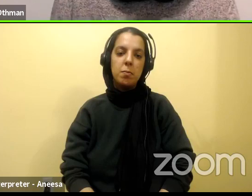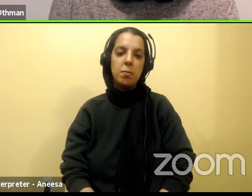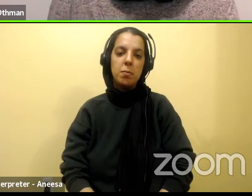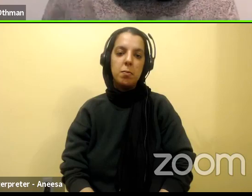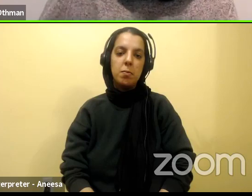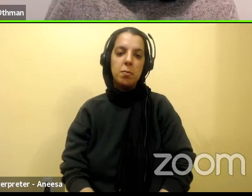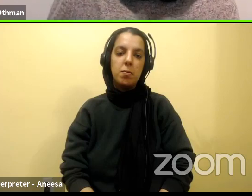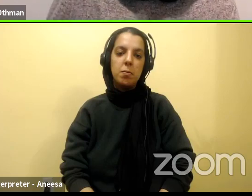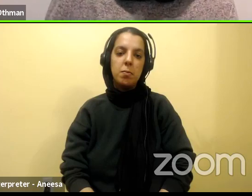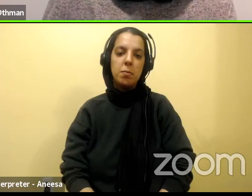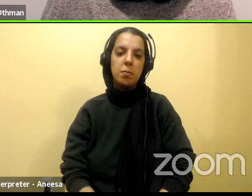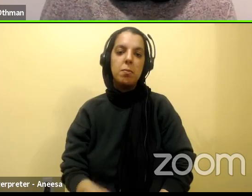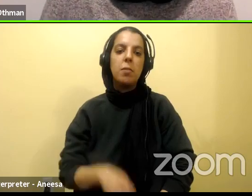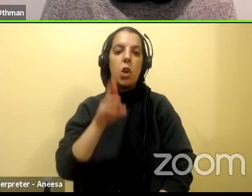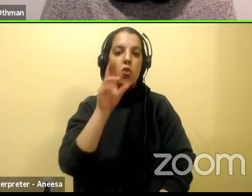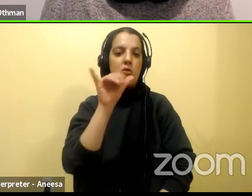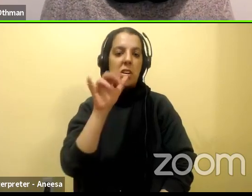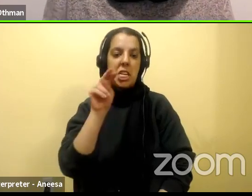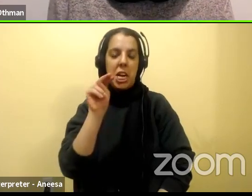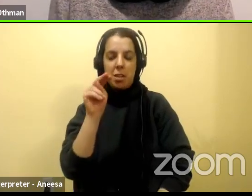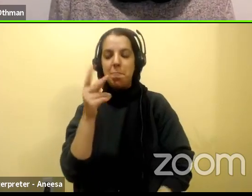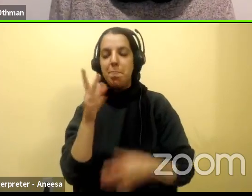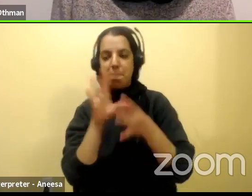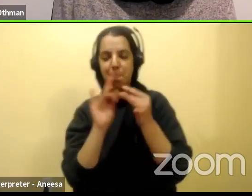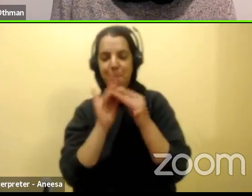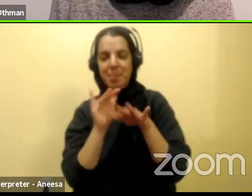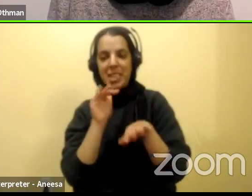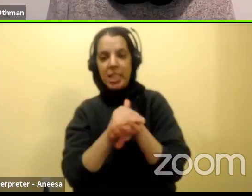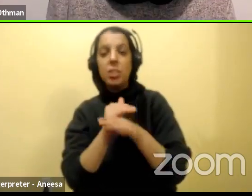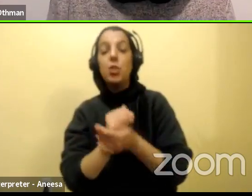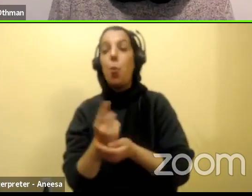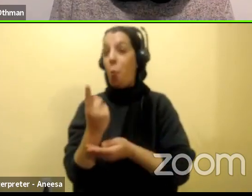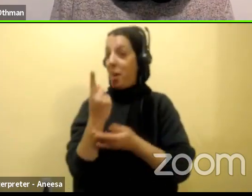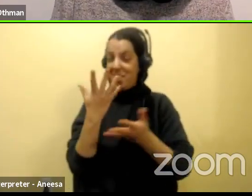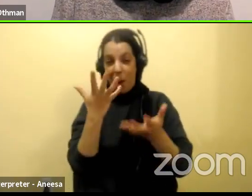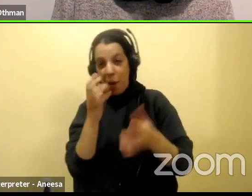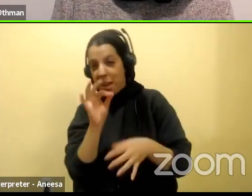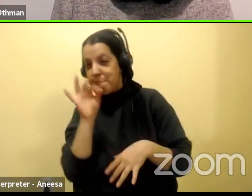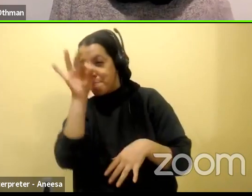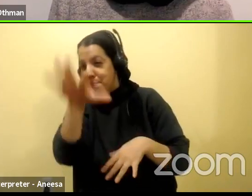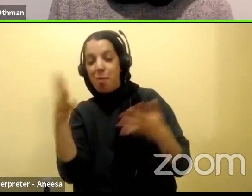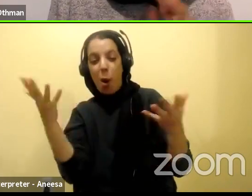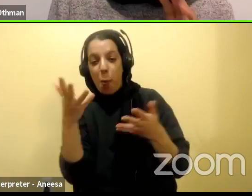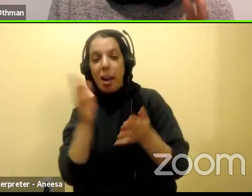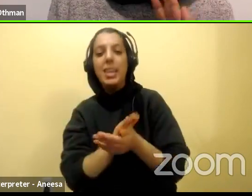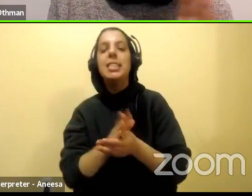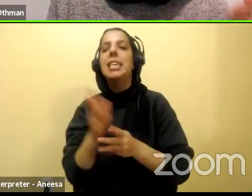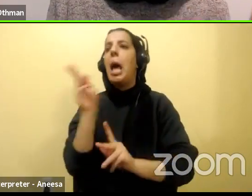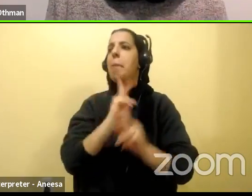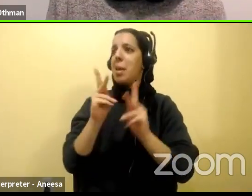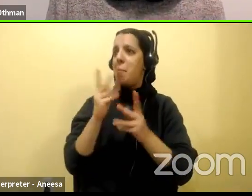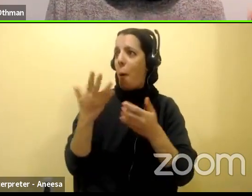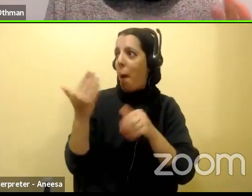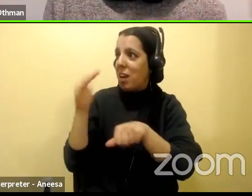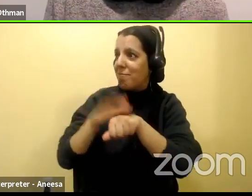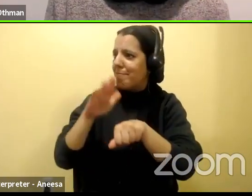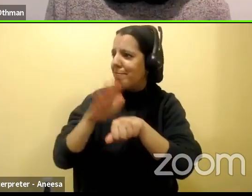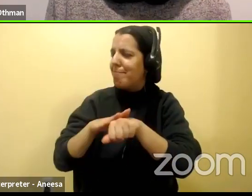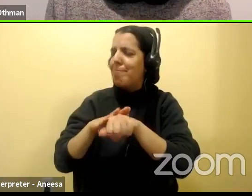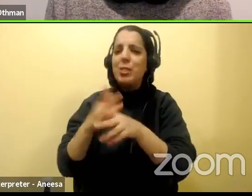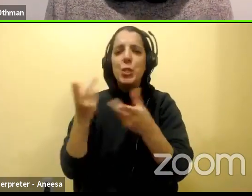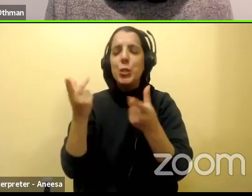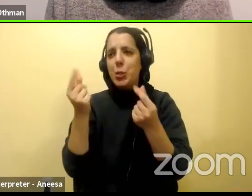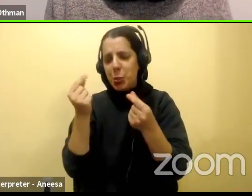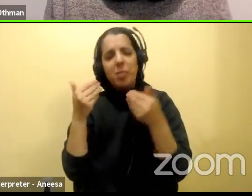So one thing that I like to say is a person should remain active and efficient and should try to avoid listening to, you know,